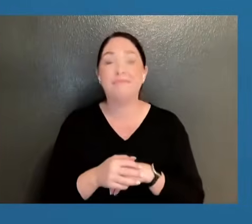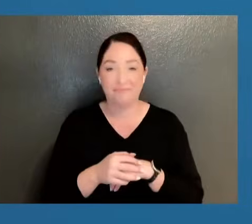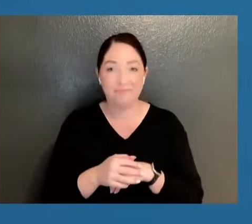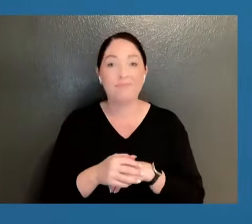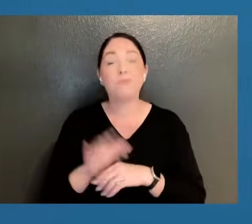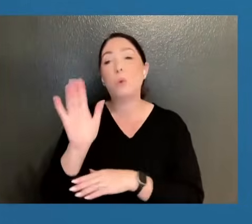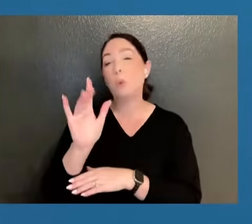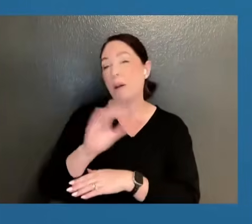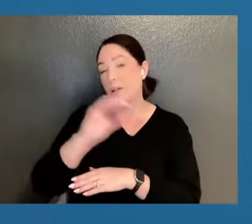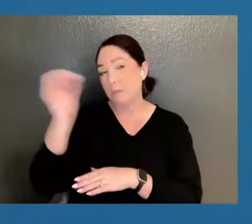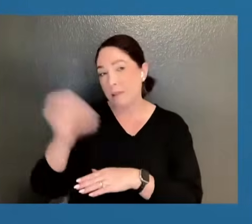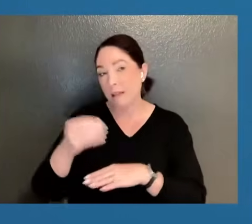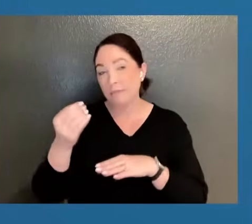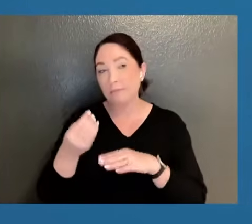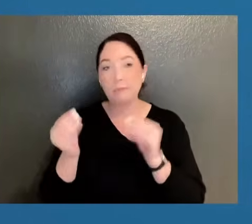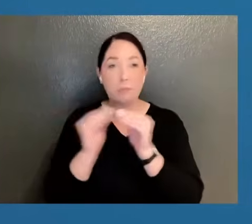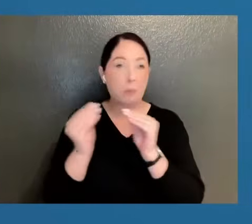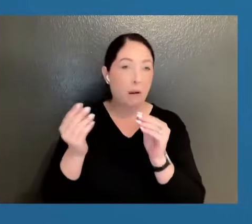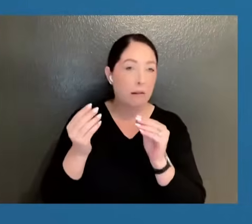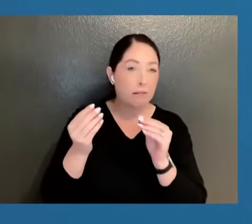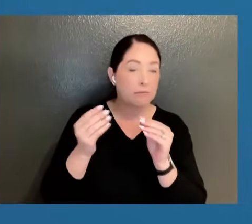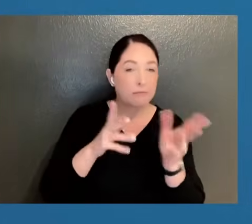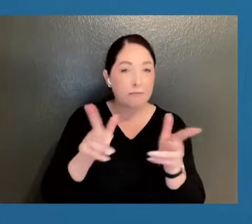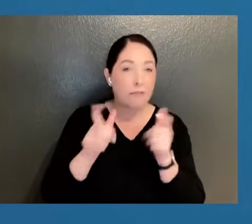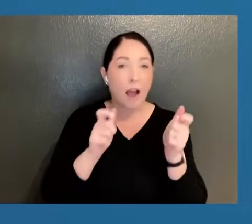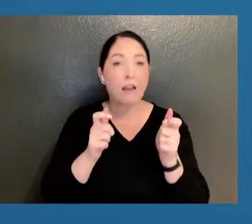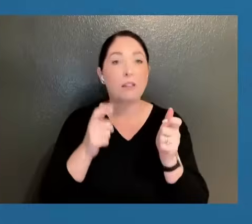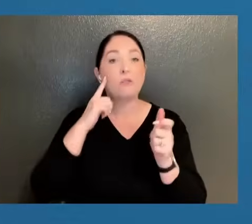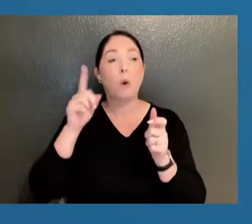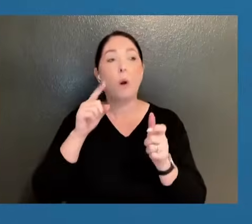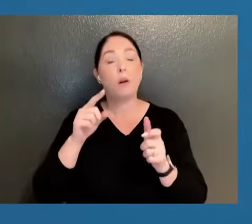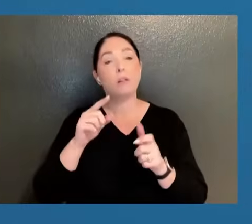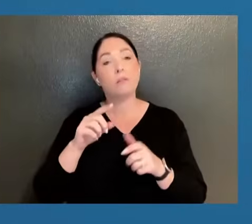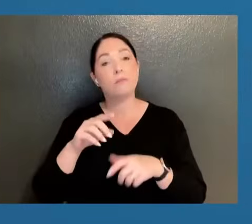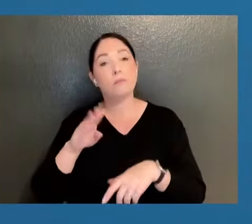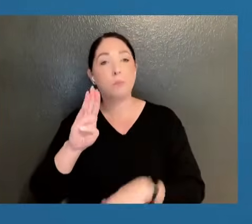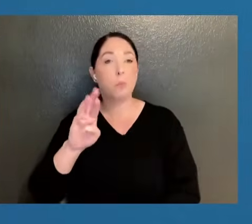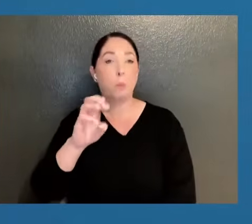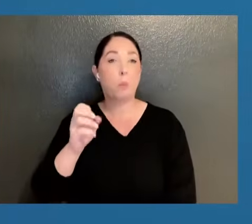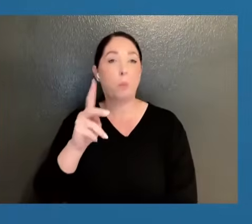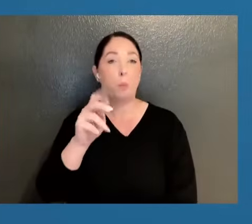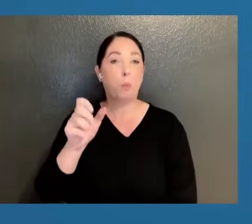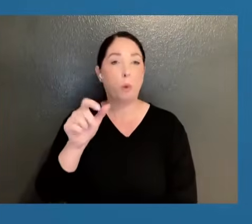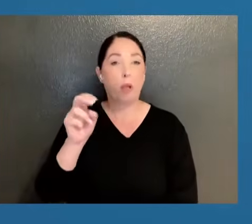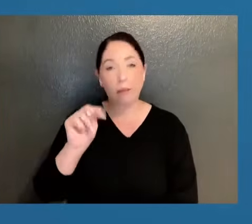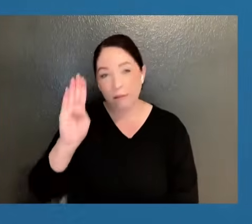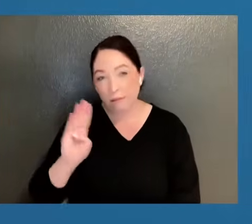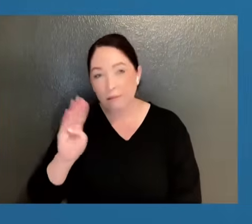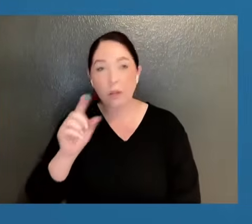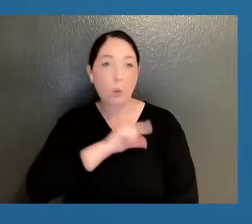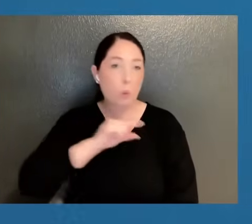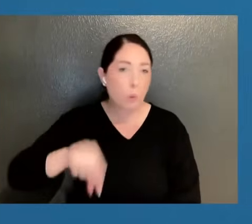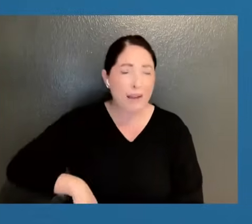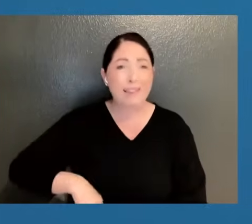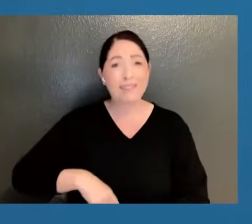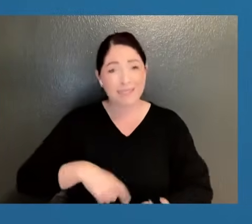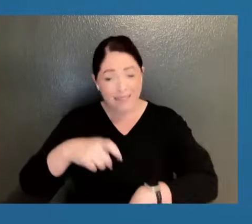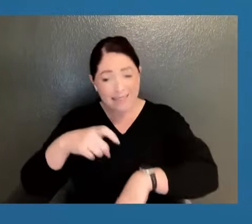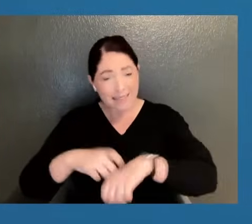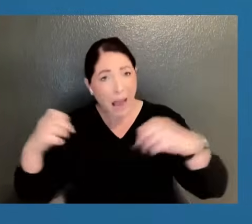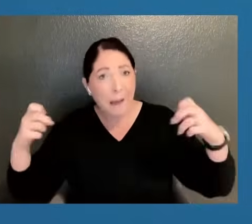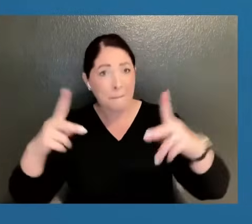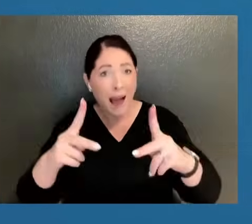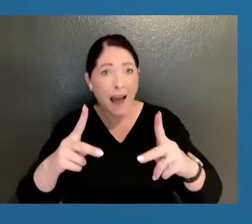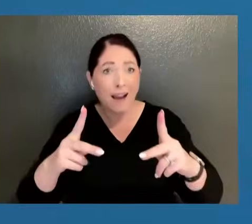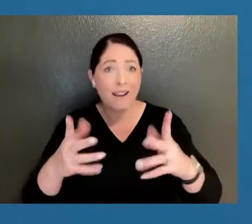25% faster going across our bridges into Brooklyn and Queens. That's time in your life that's precious. And I don't think anyone